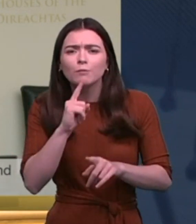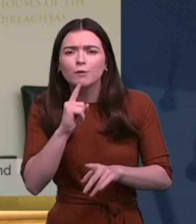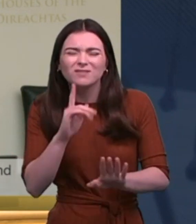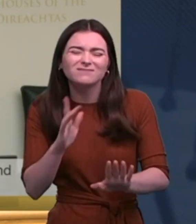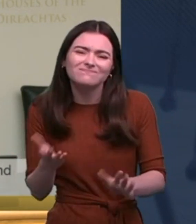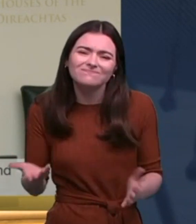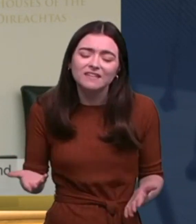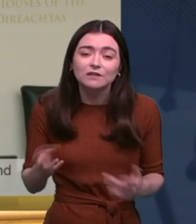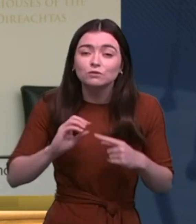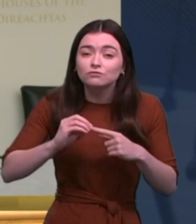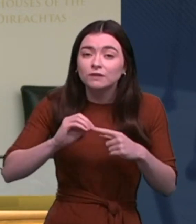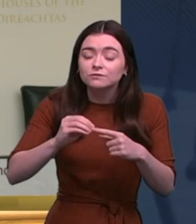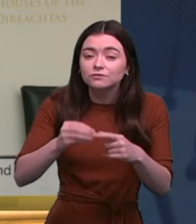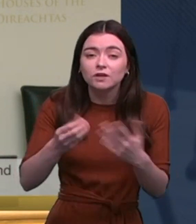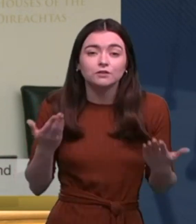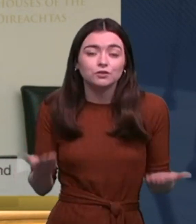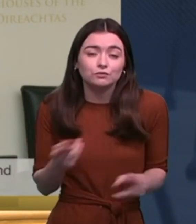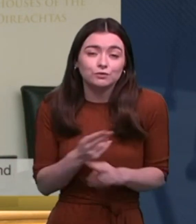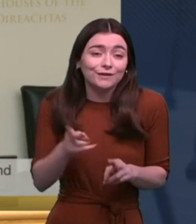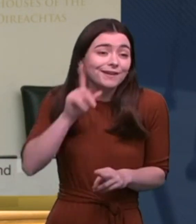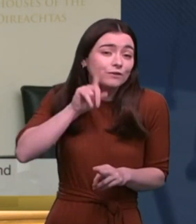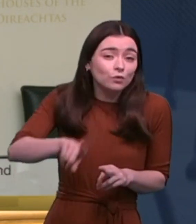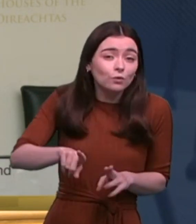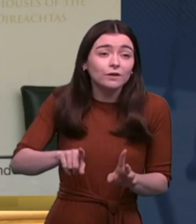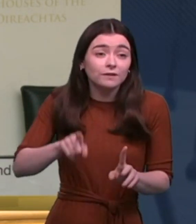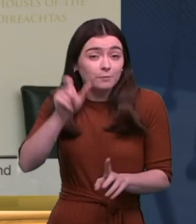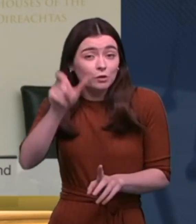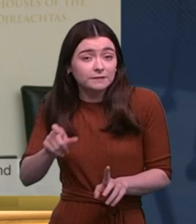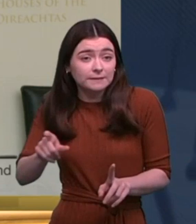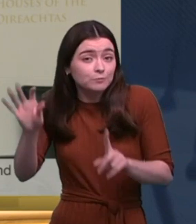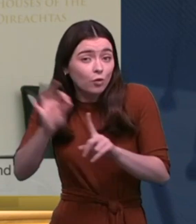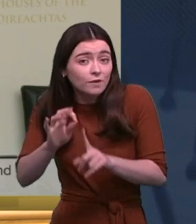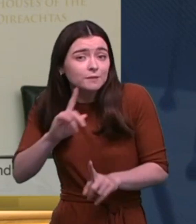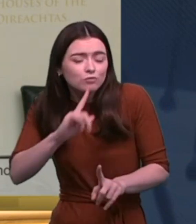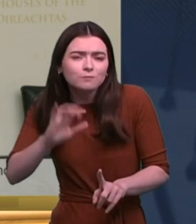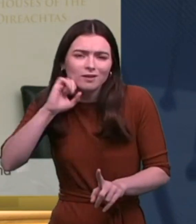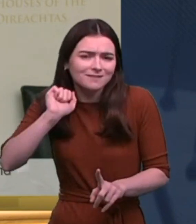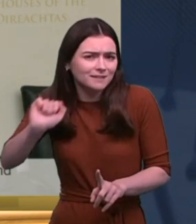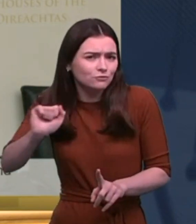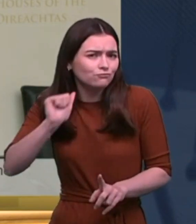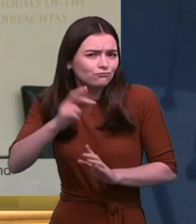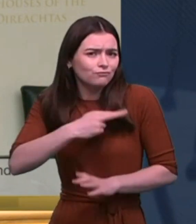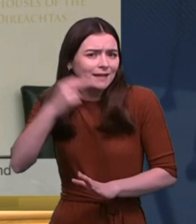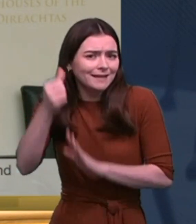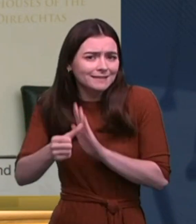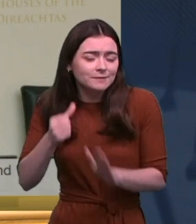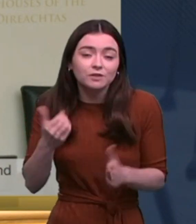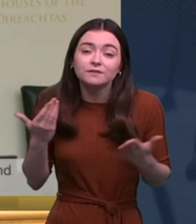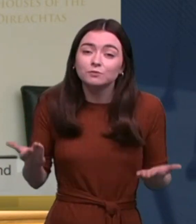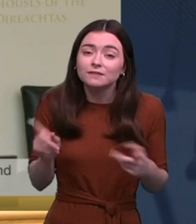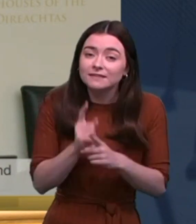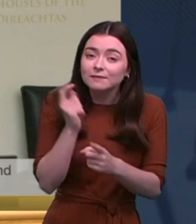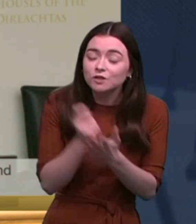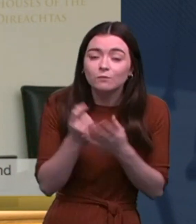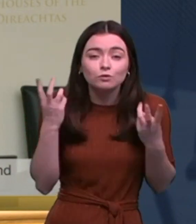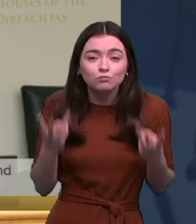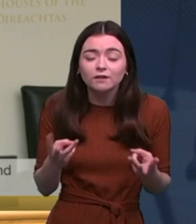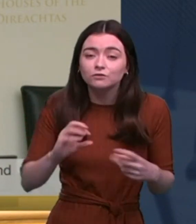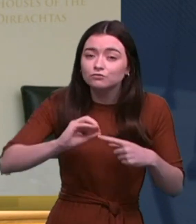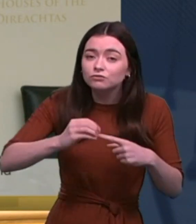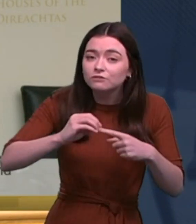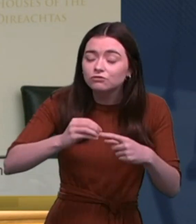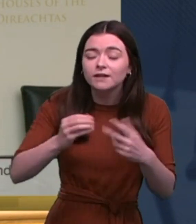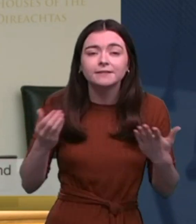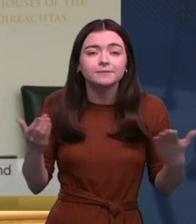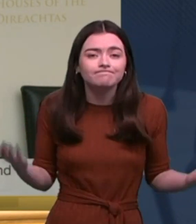you know, you're trying to not ignore the but, because that's real experience for people. But on the other side, we do want to try